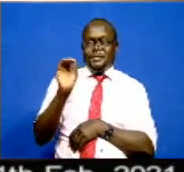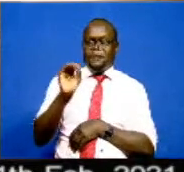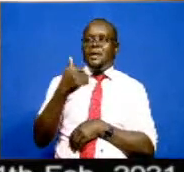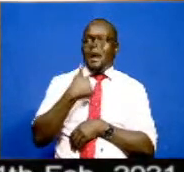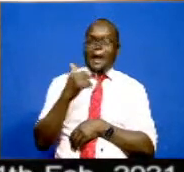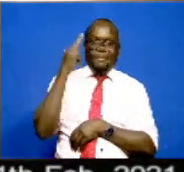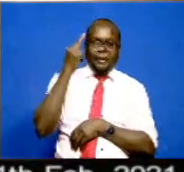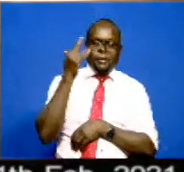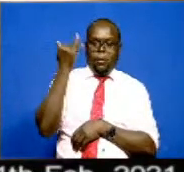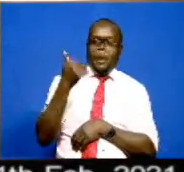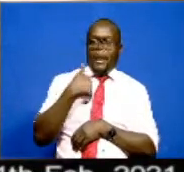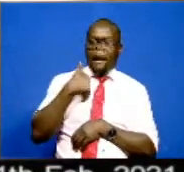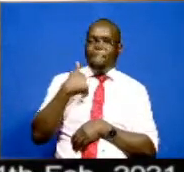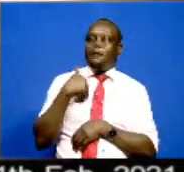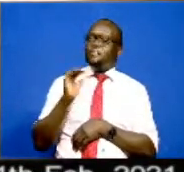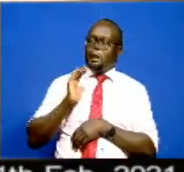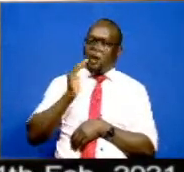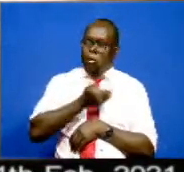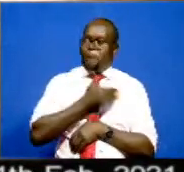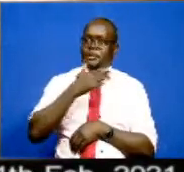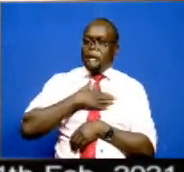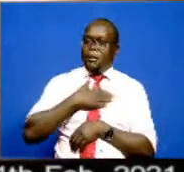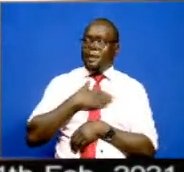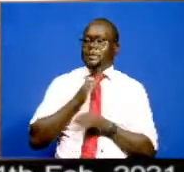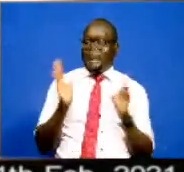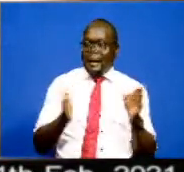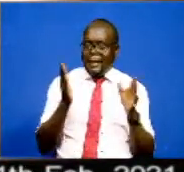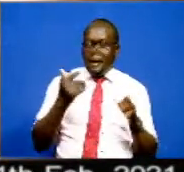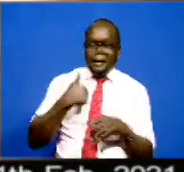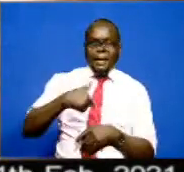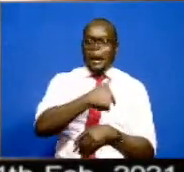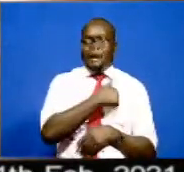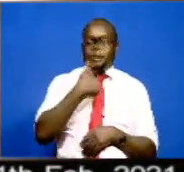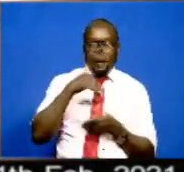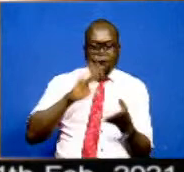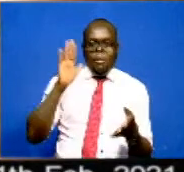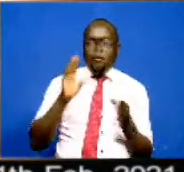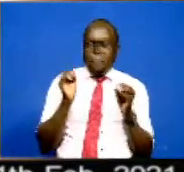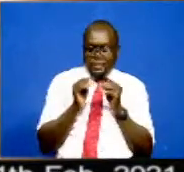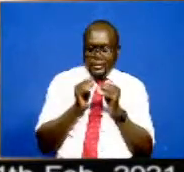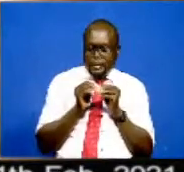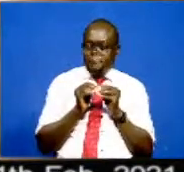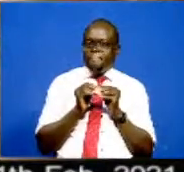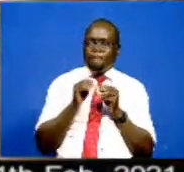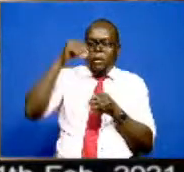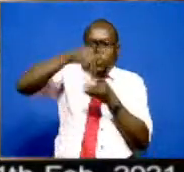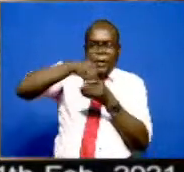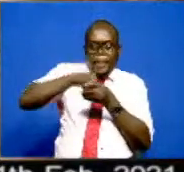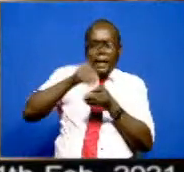a reason we have a Kamkunji, and I want to encourage us to have more Kamkunjis. Thank you, Mr. Speaker.